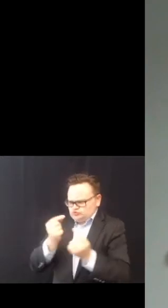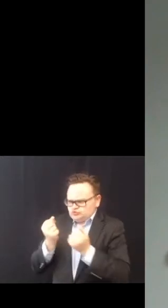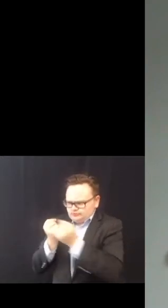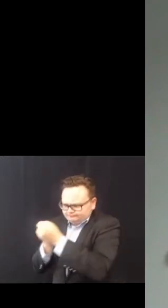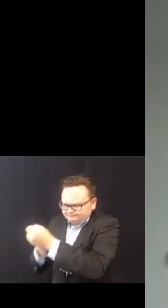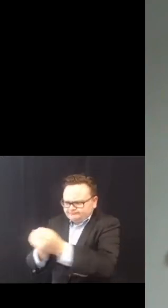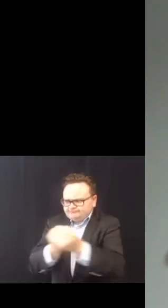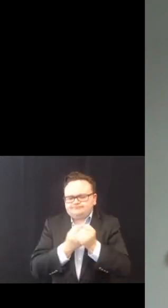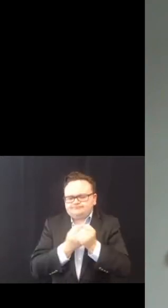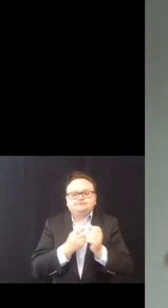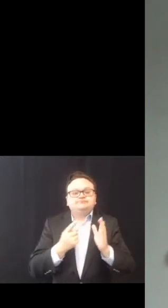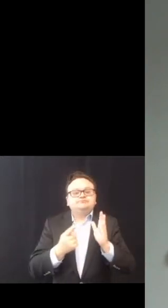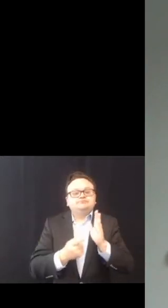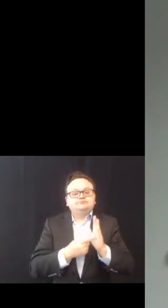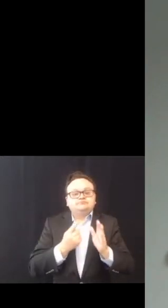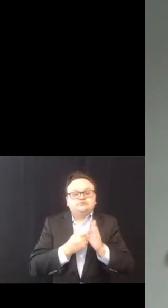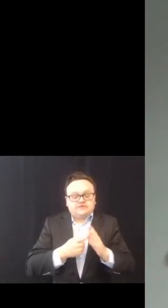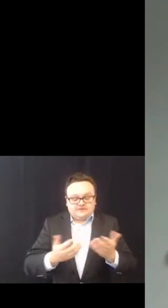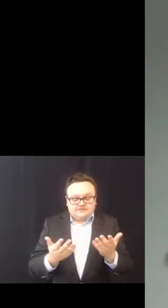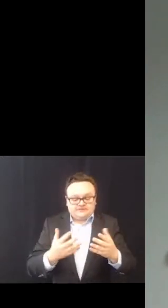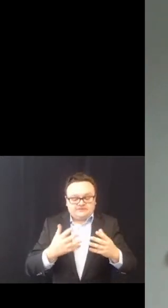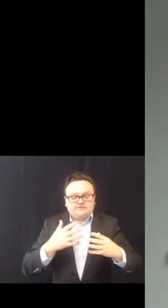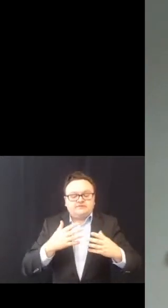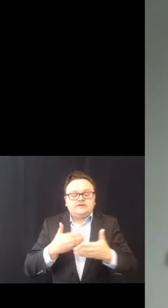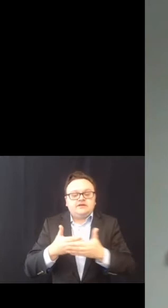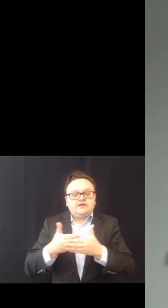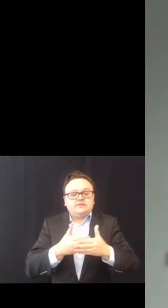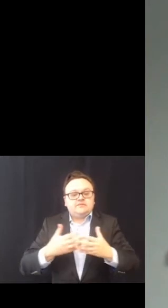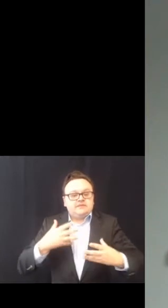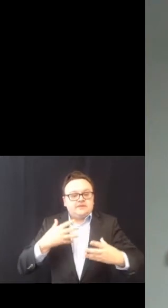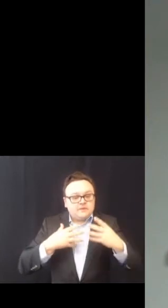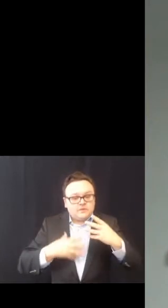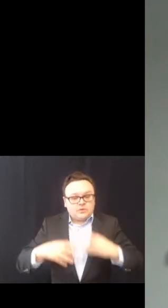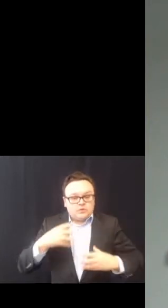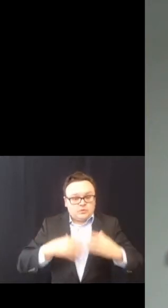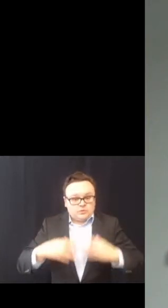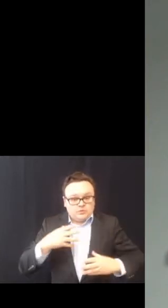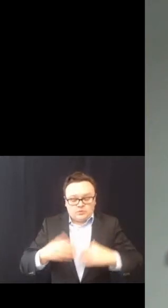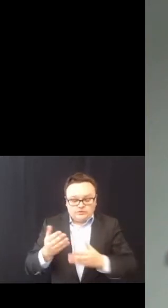Sometimes I fold baby gowns and baby onesies and washcloths.